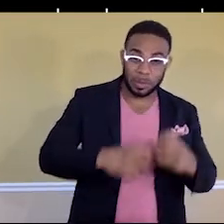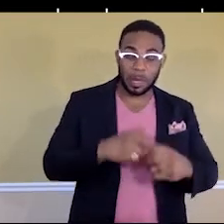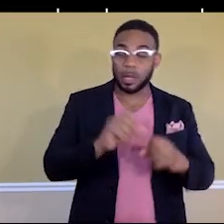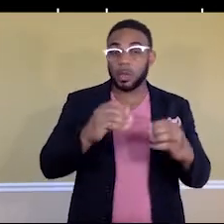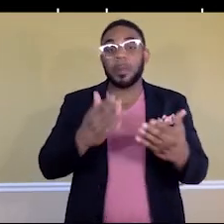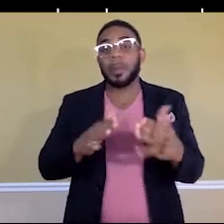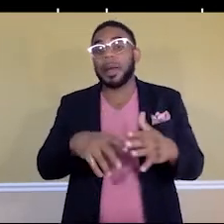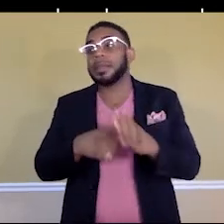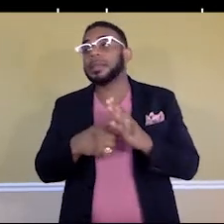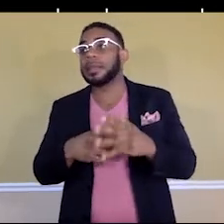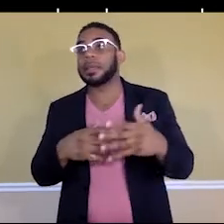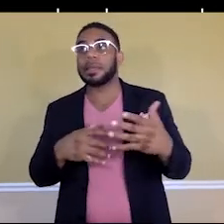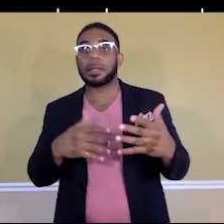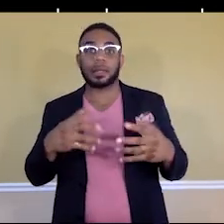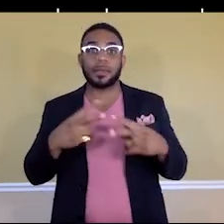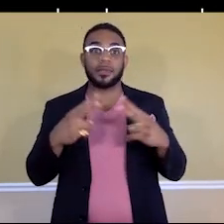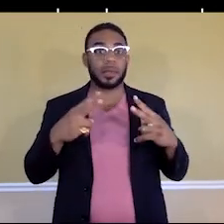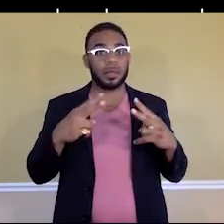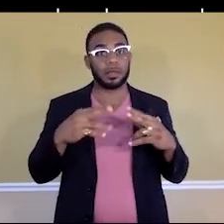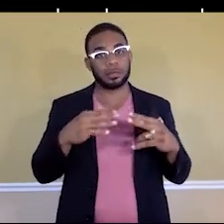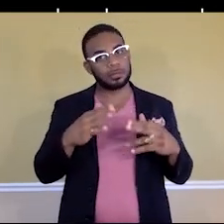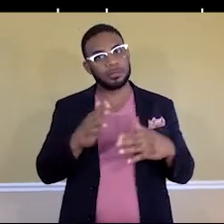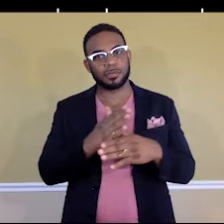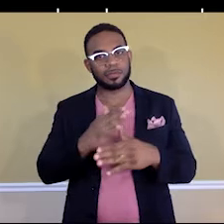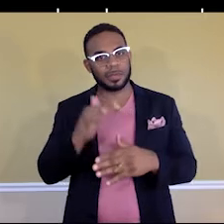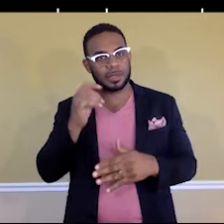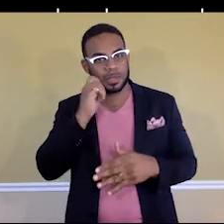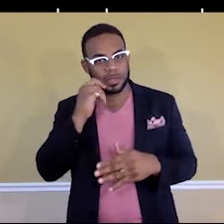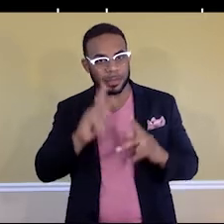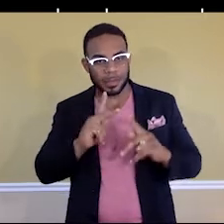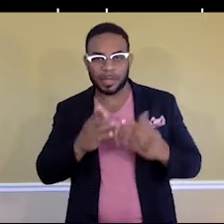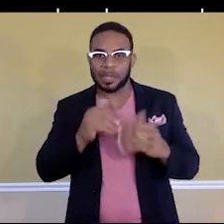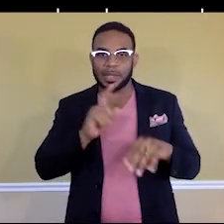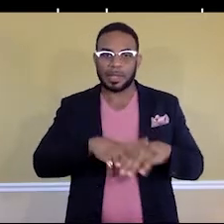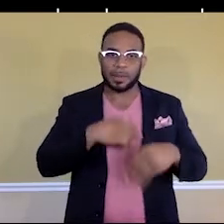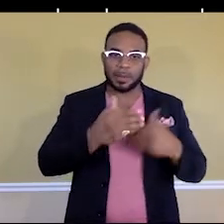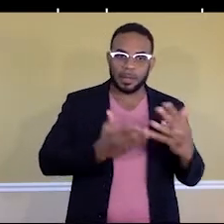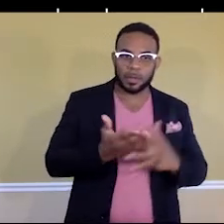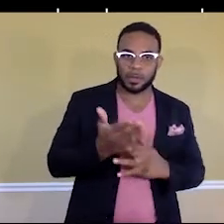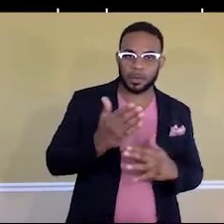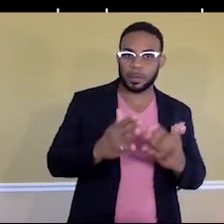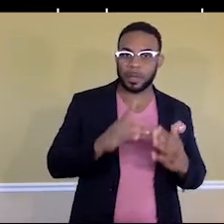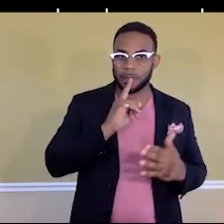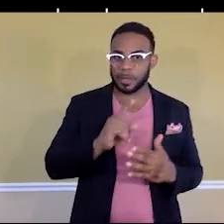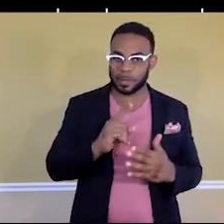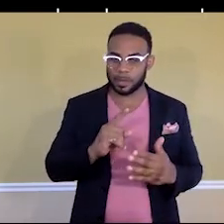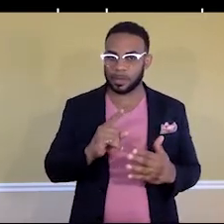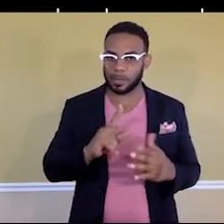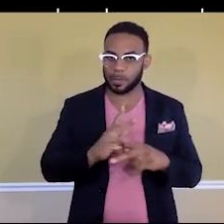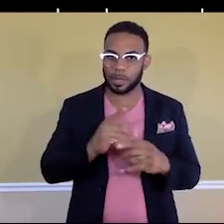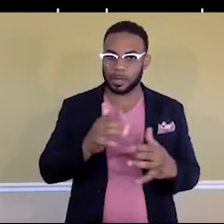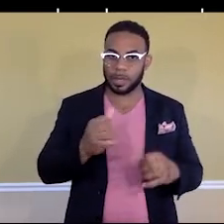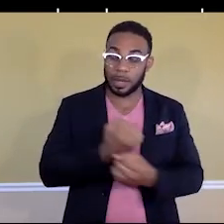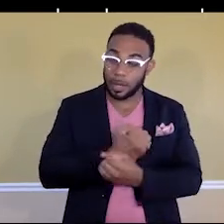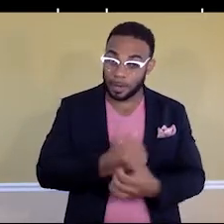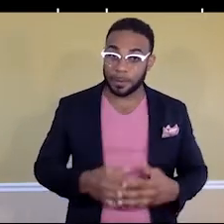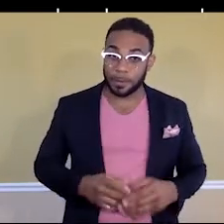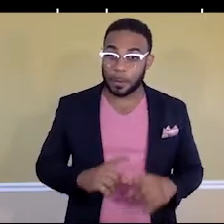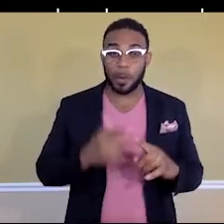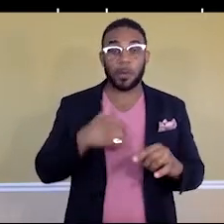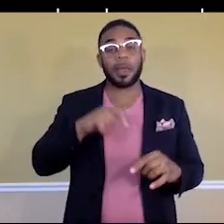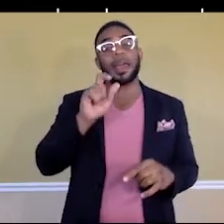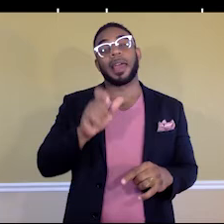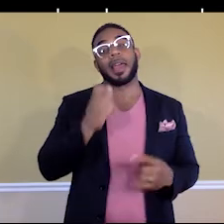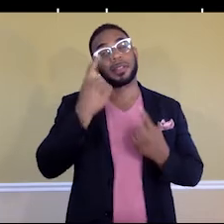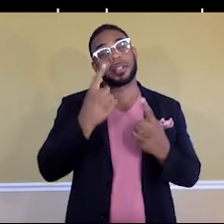So it might take very fair-skinned people an easy time to get through, and this might be a product that they love, but we